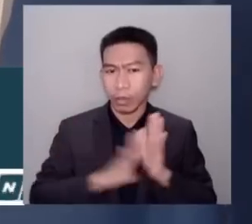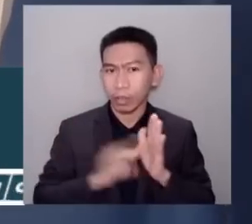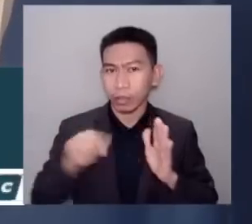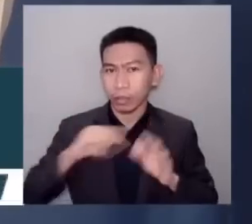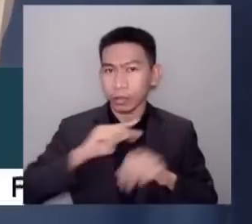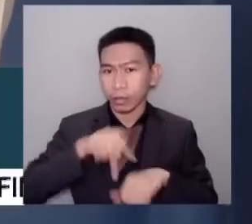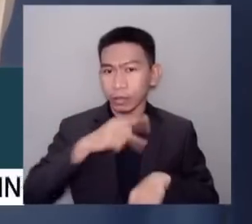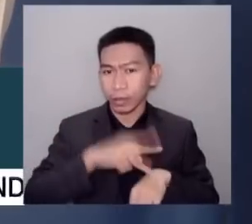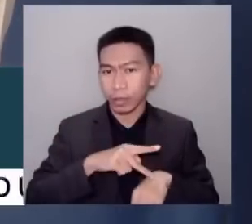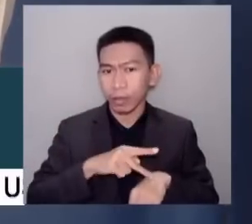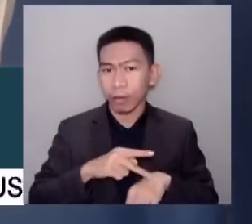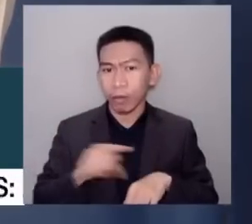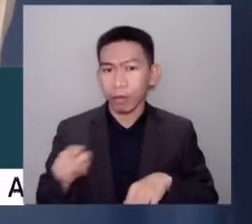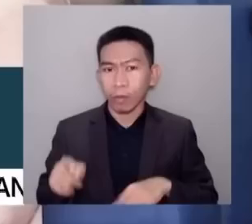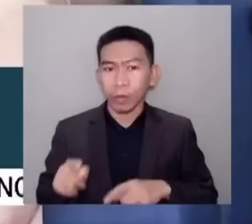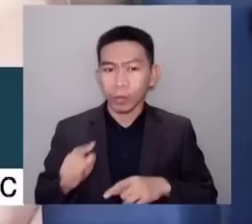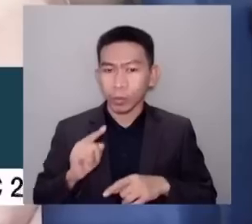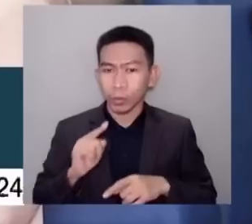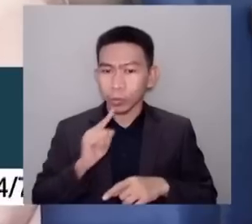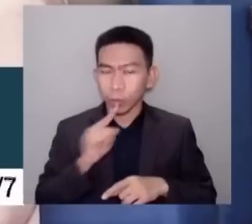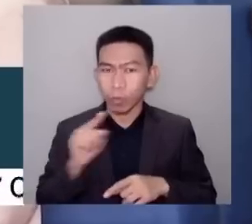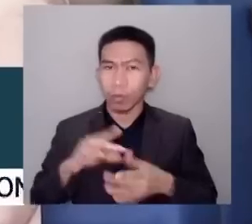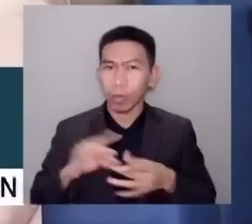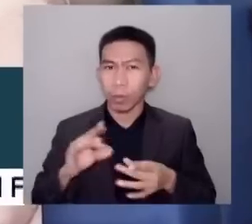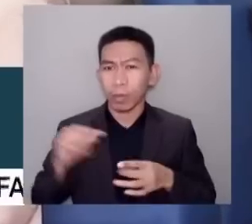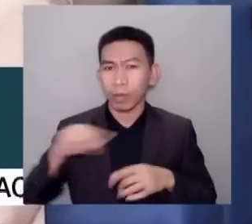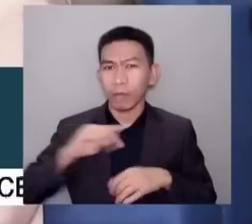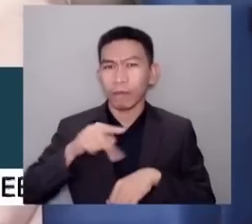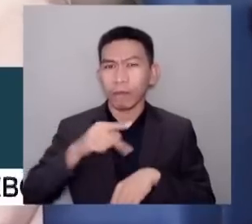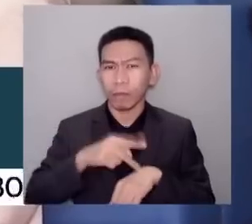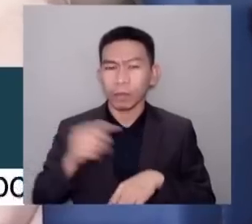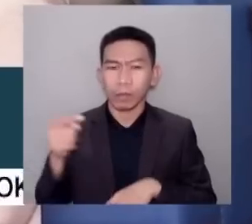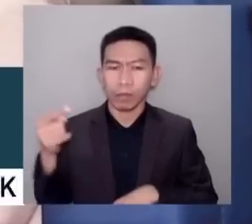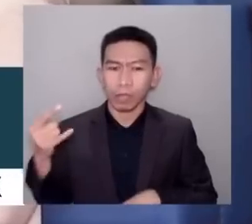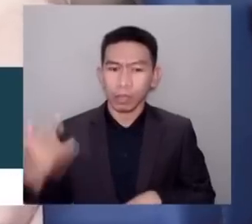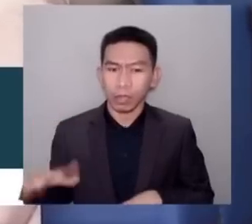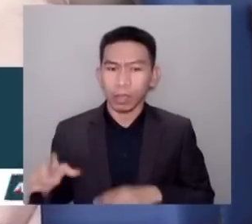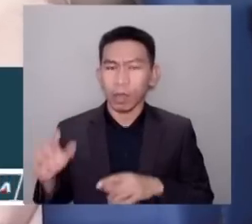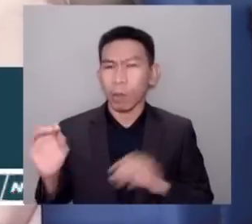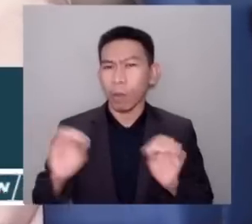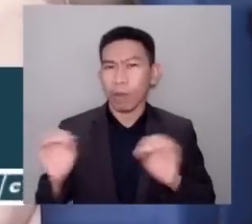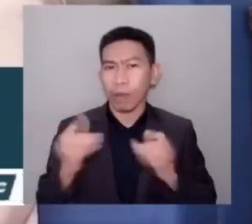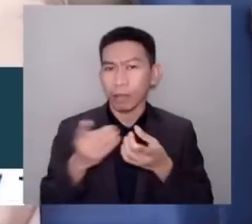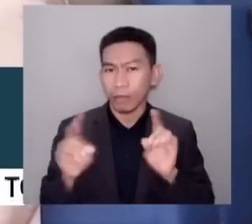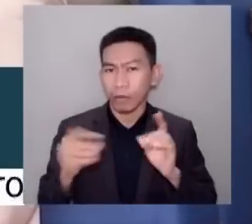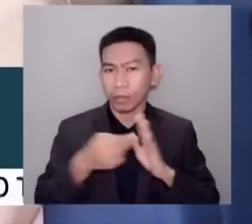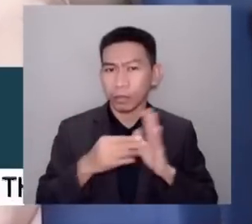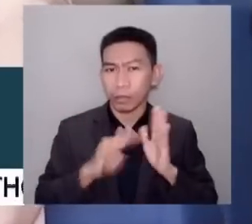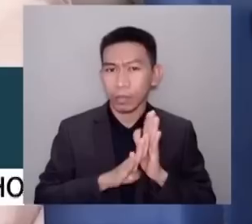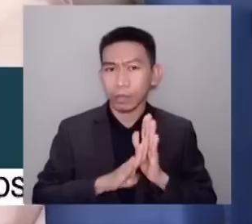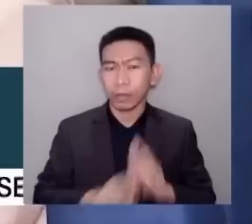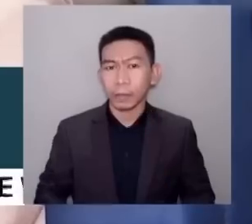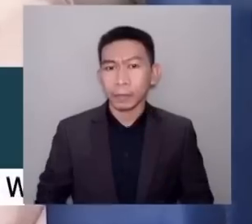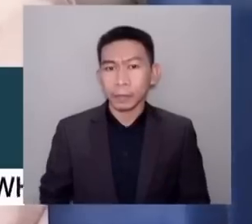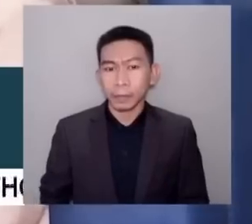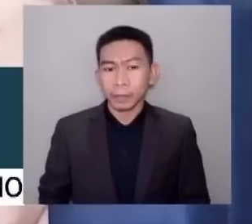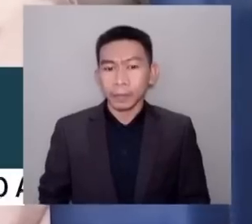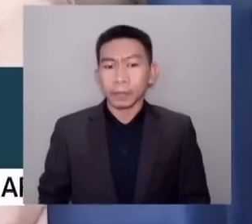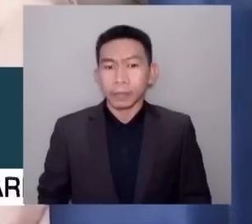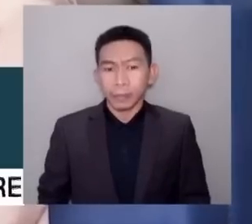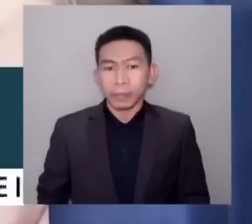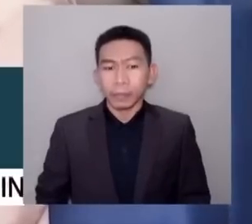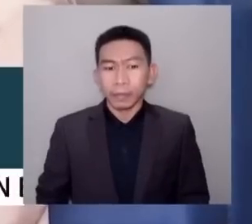he said is the only remaining country along with Vatican City that has no divorce law. Padilla cited the 2017